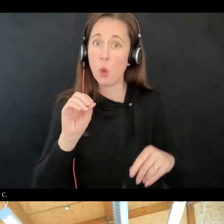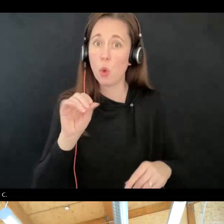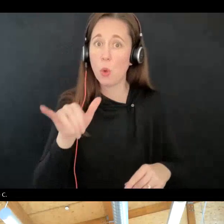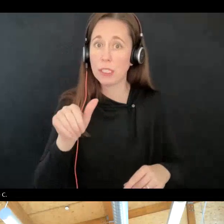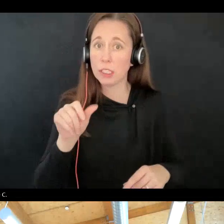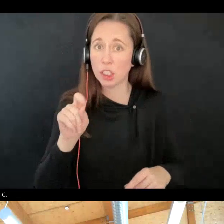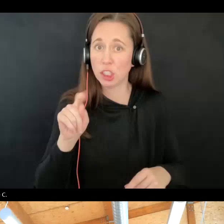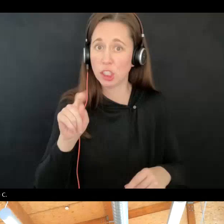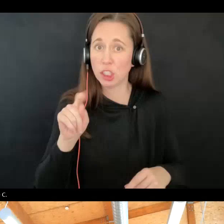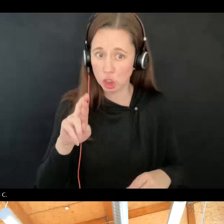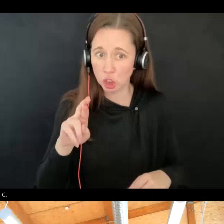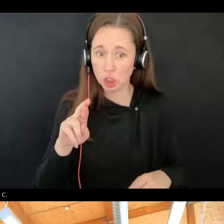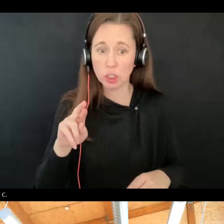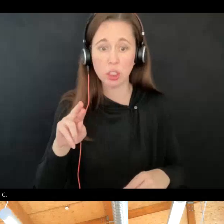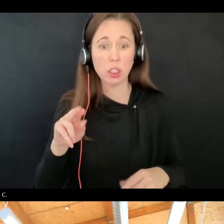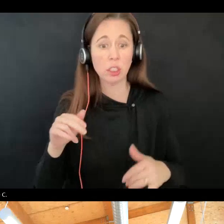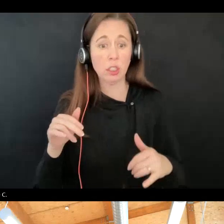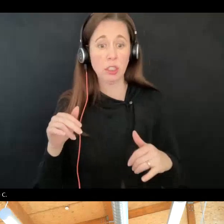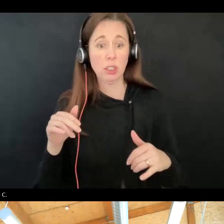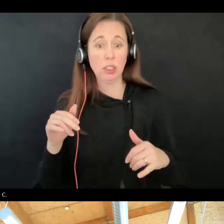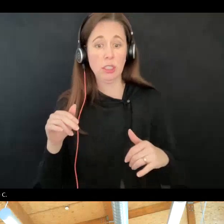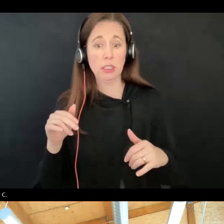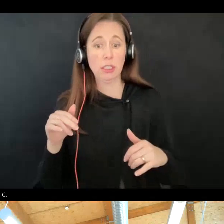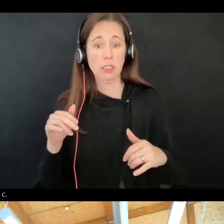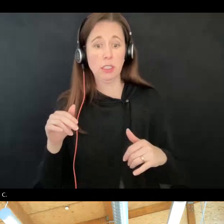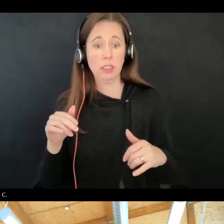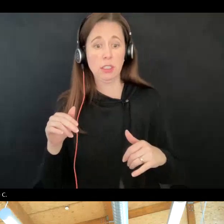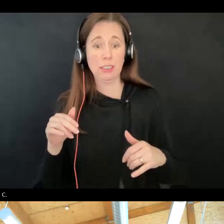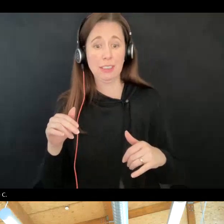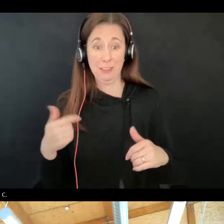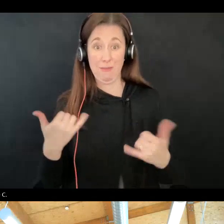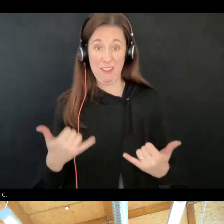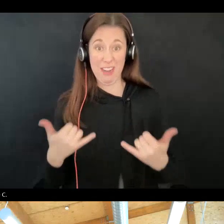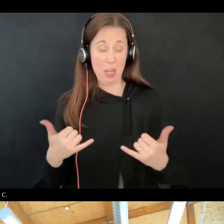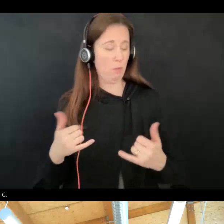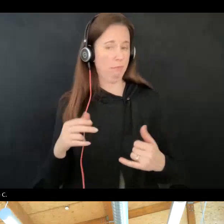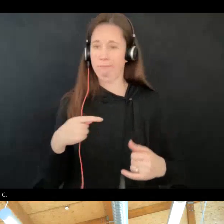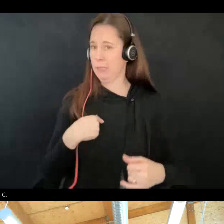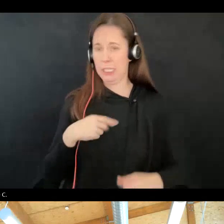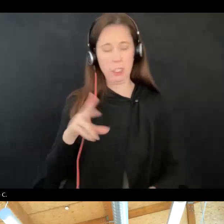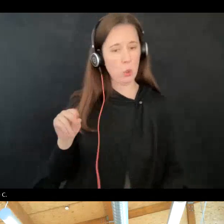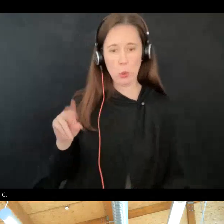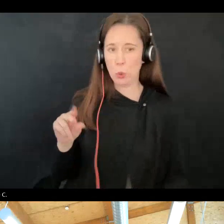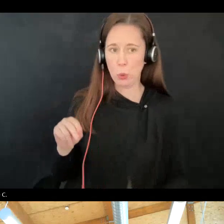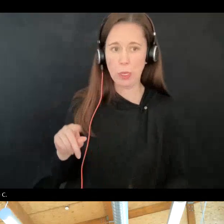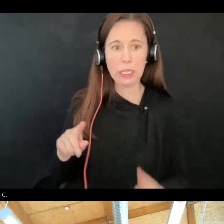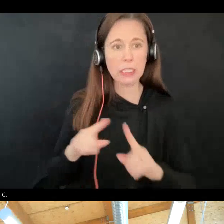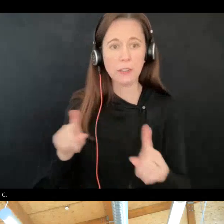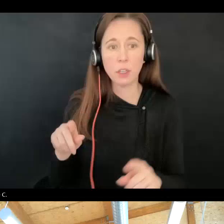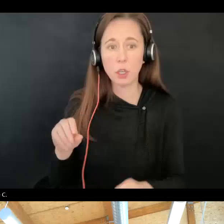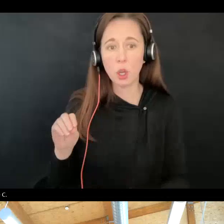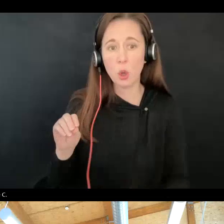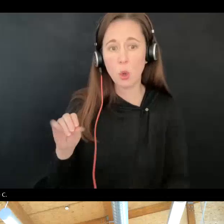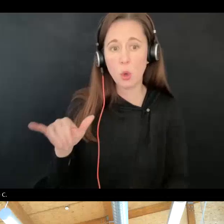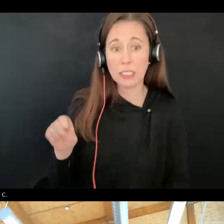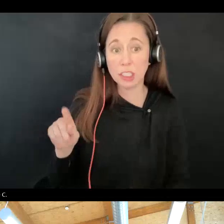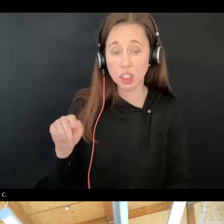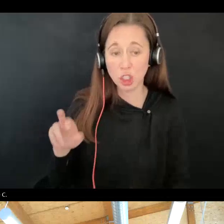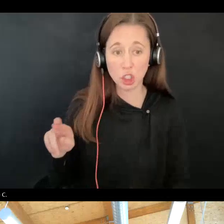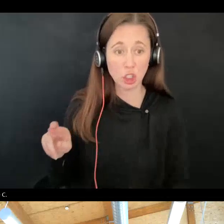actively participate in that program. I'm actually quite busy. Many of our oyster restoration staff, they are full-time